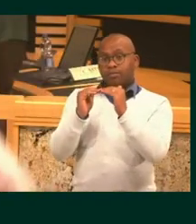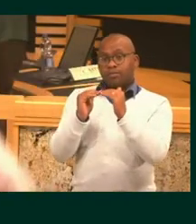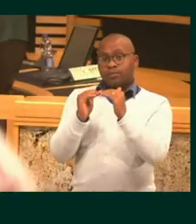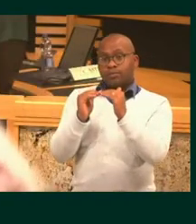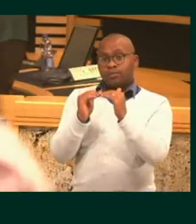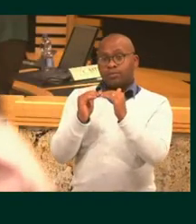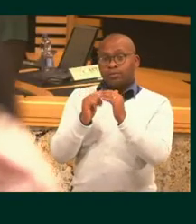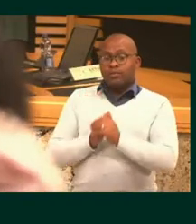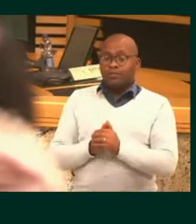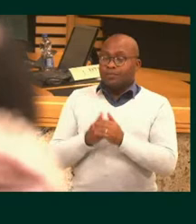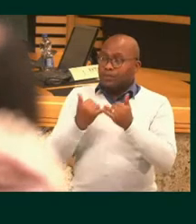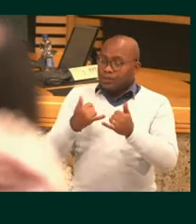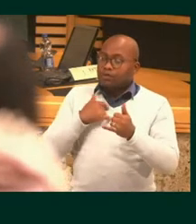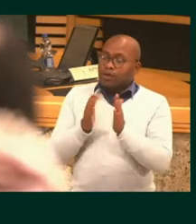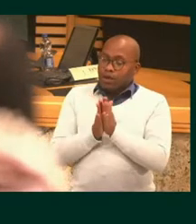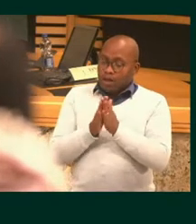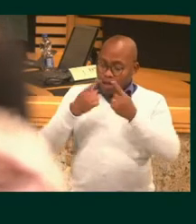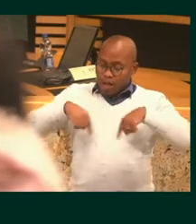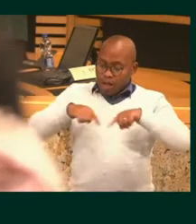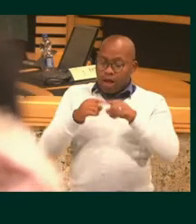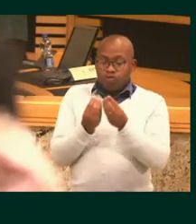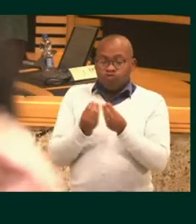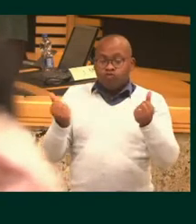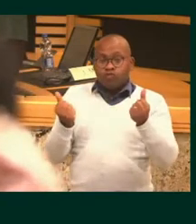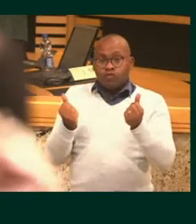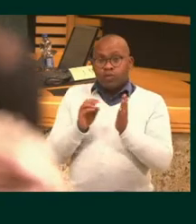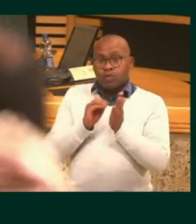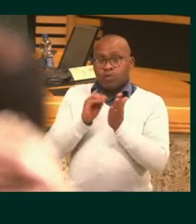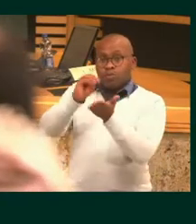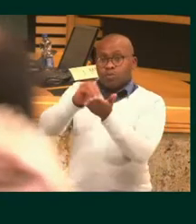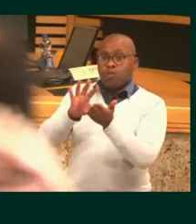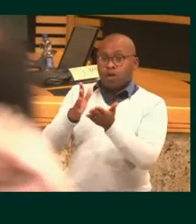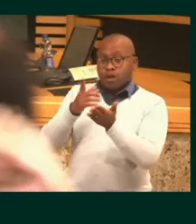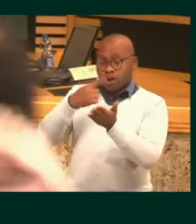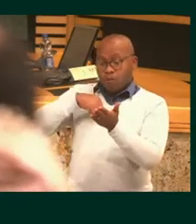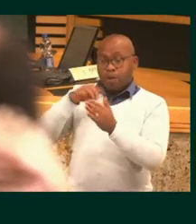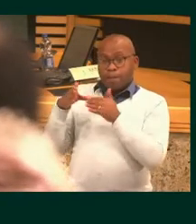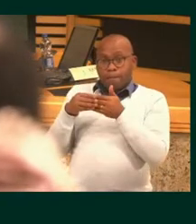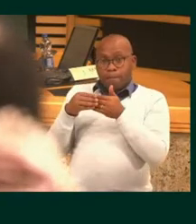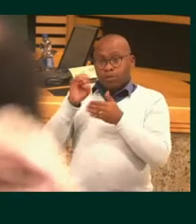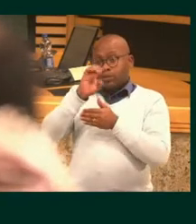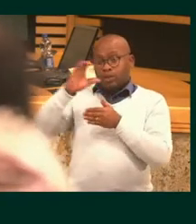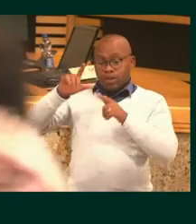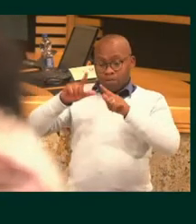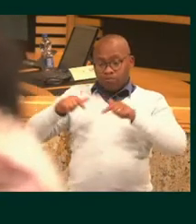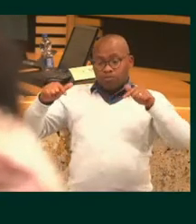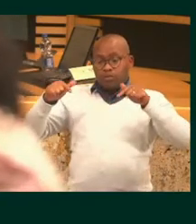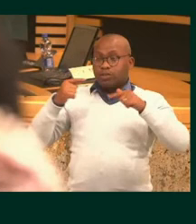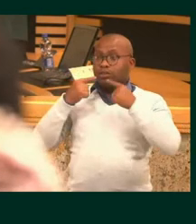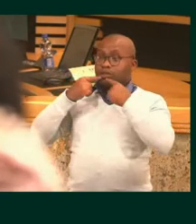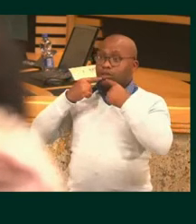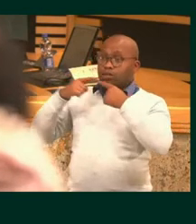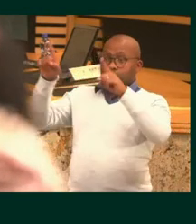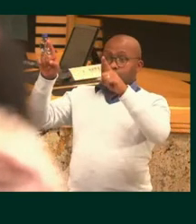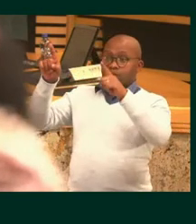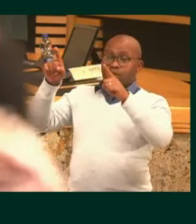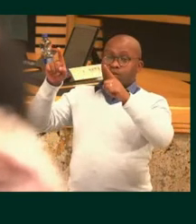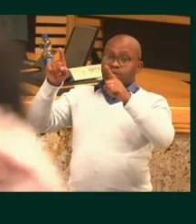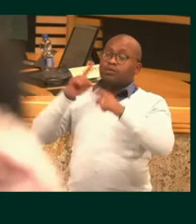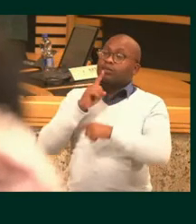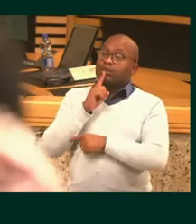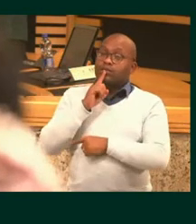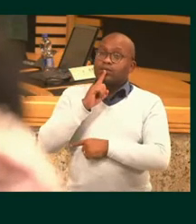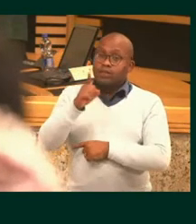as follows we the members of the Eastern Cape legislature Stand United in in our